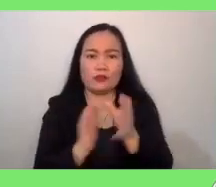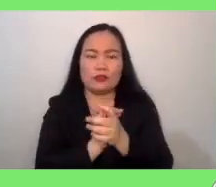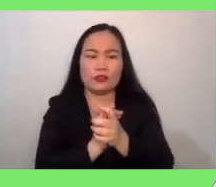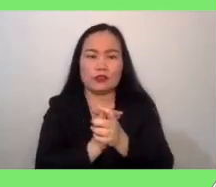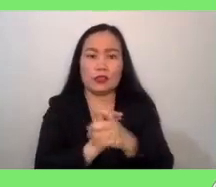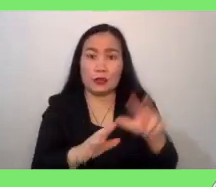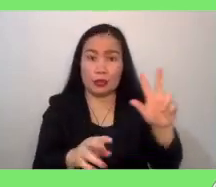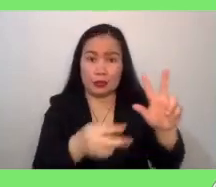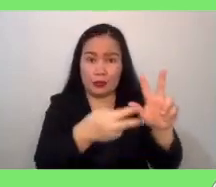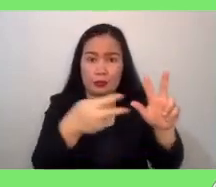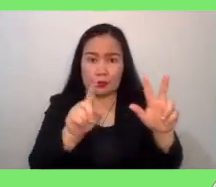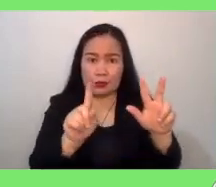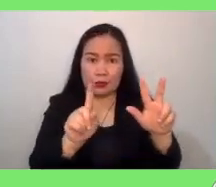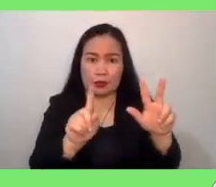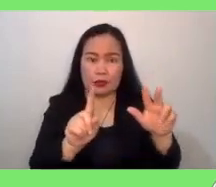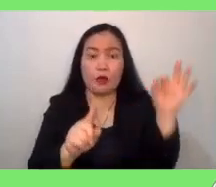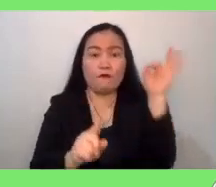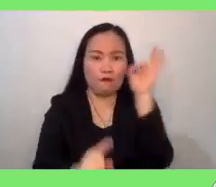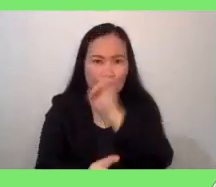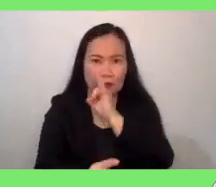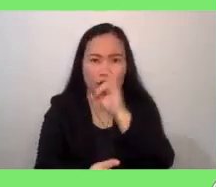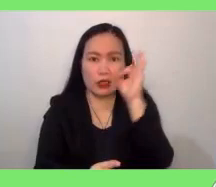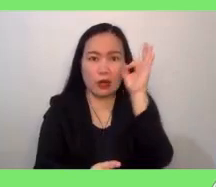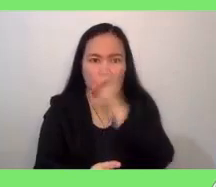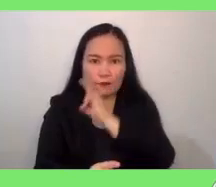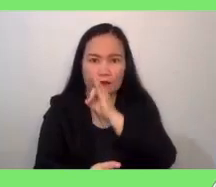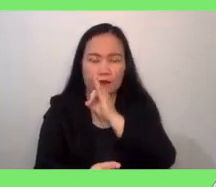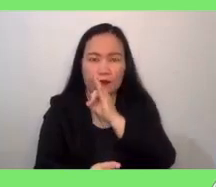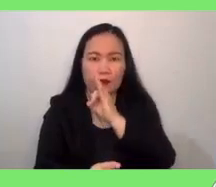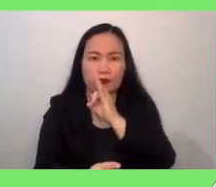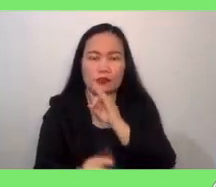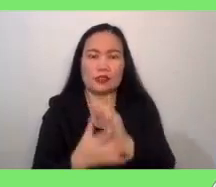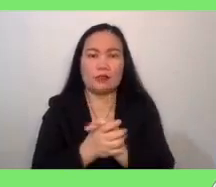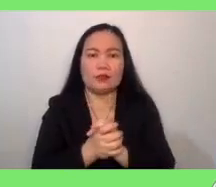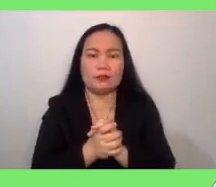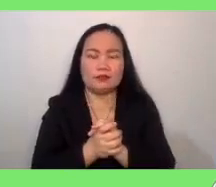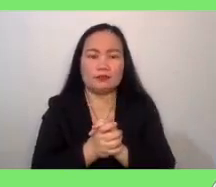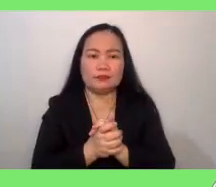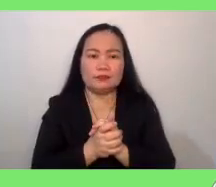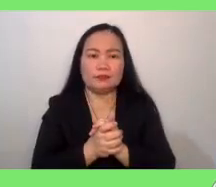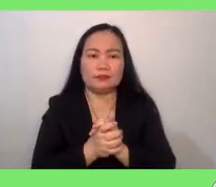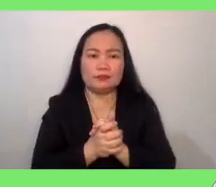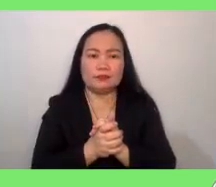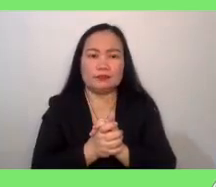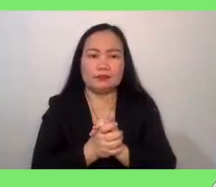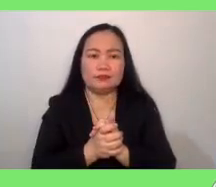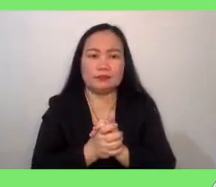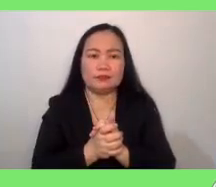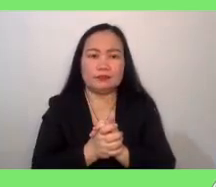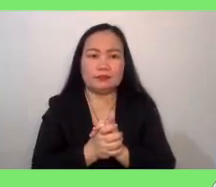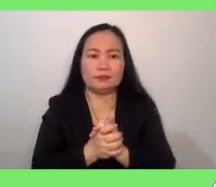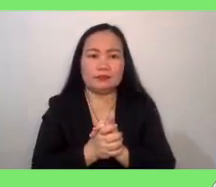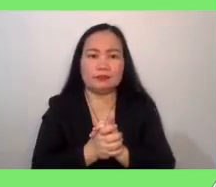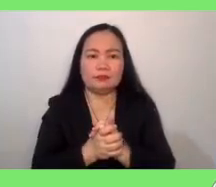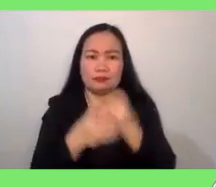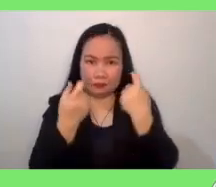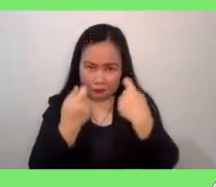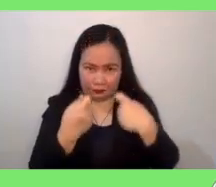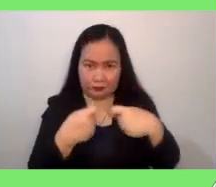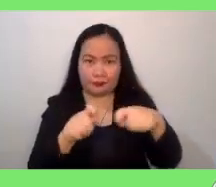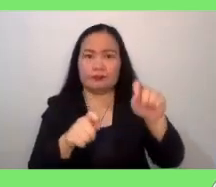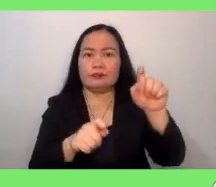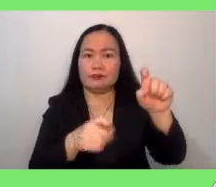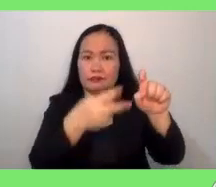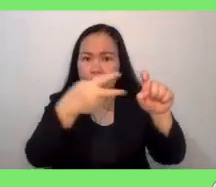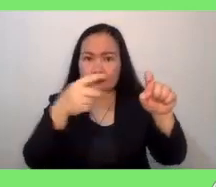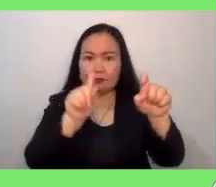is equal to 1. This results in a false statement. Okay, so let's try x is equal